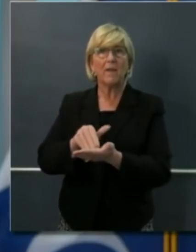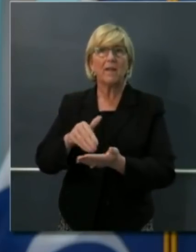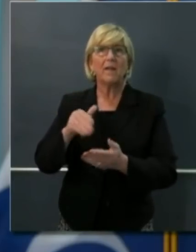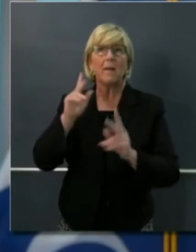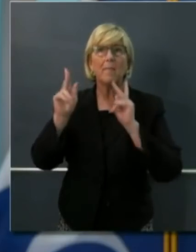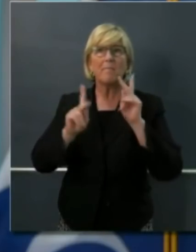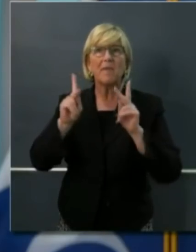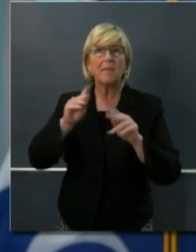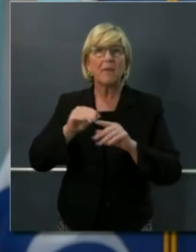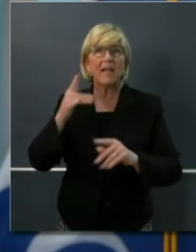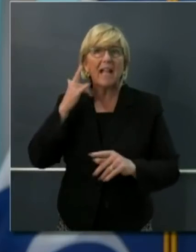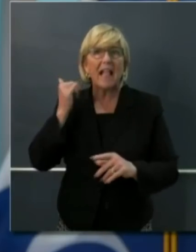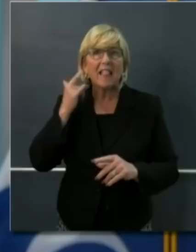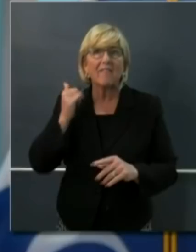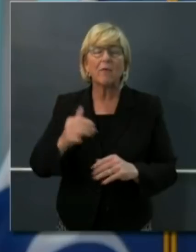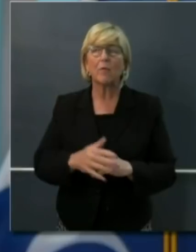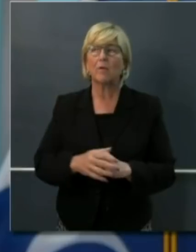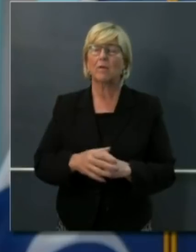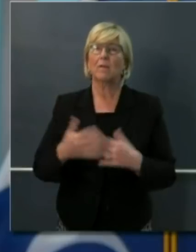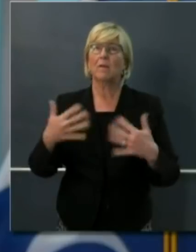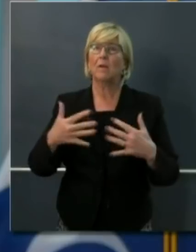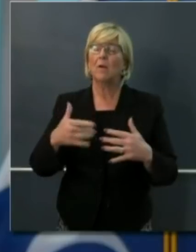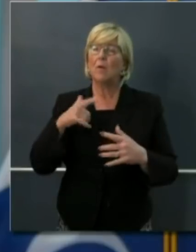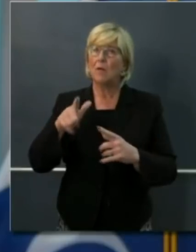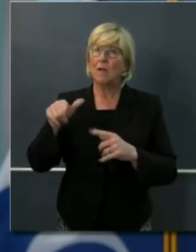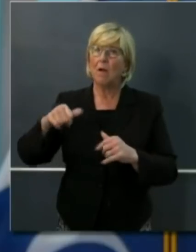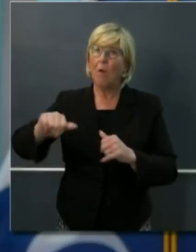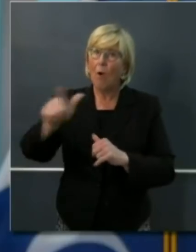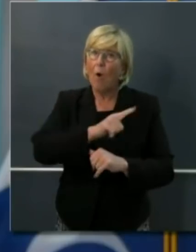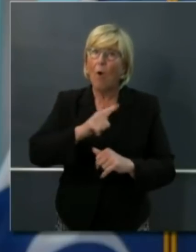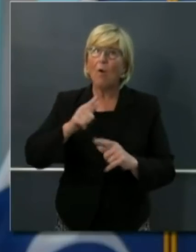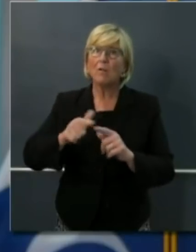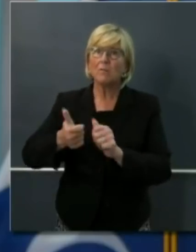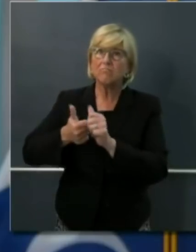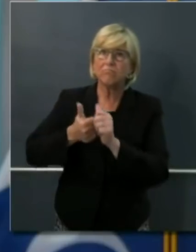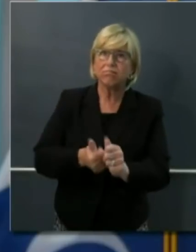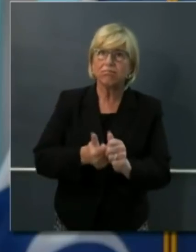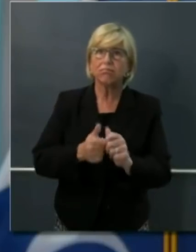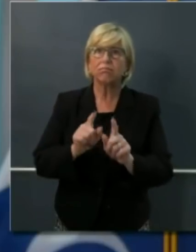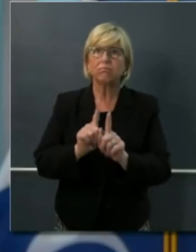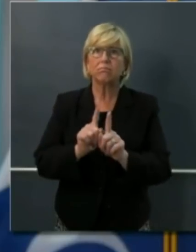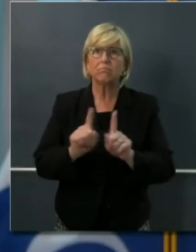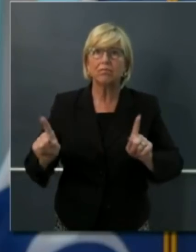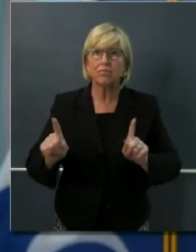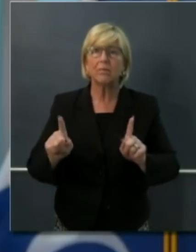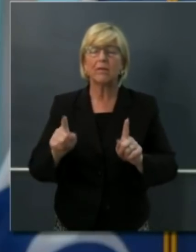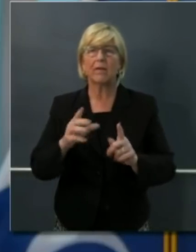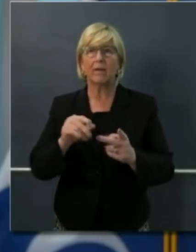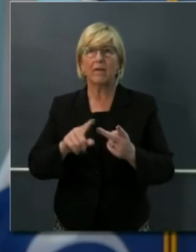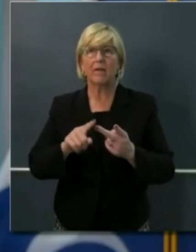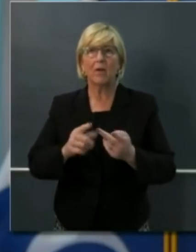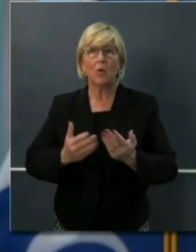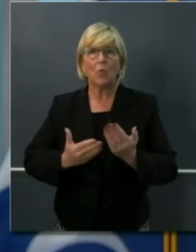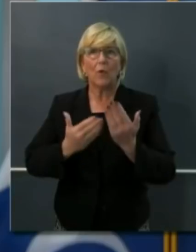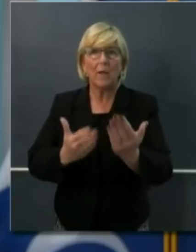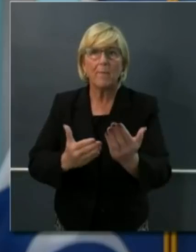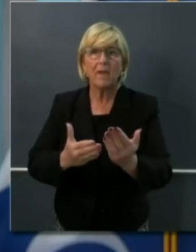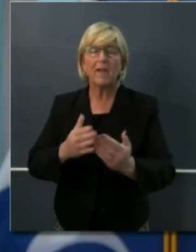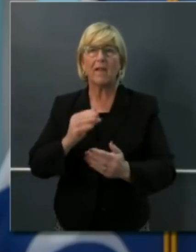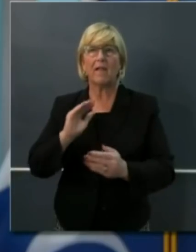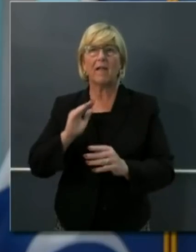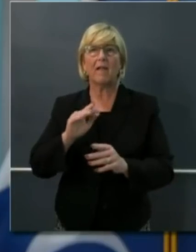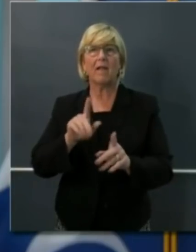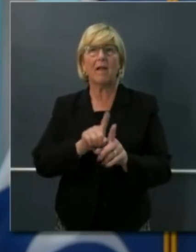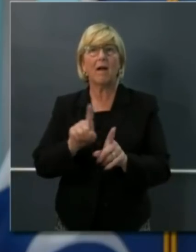practice physical distancing, social distancing, and abiding by these guidelines, recommendations, and directives. But